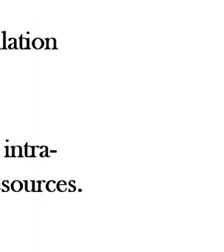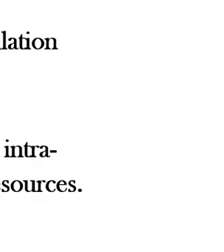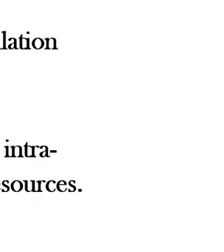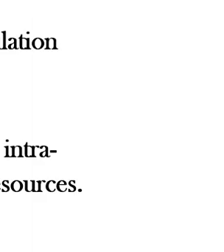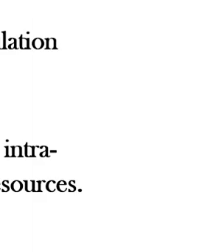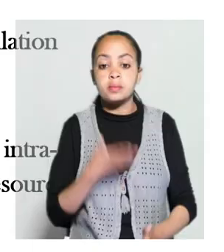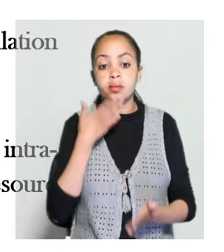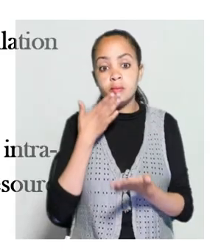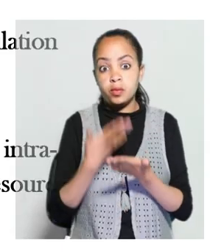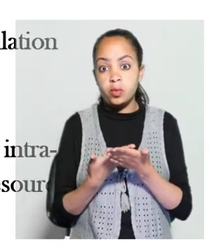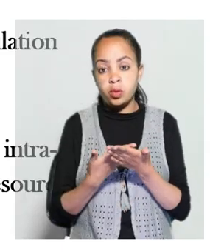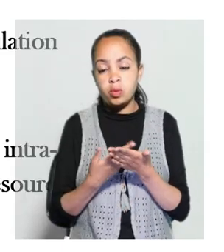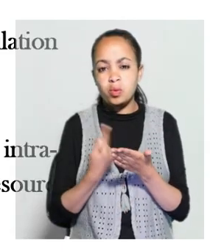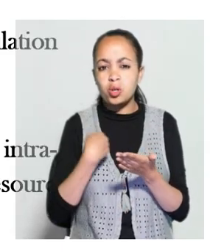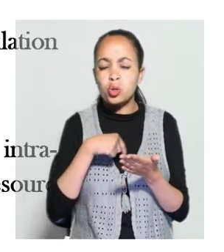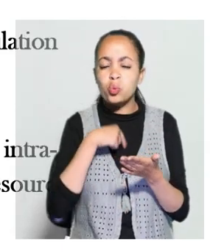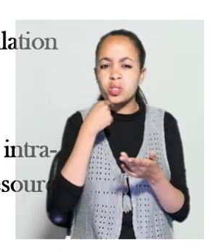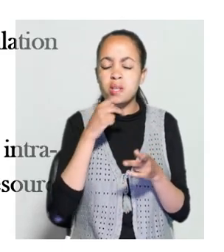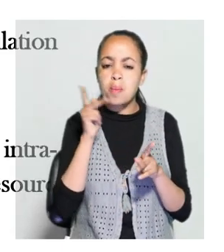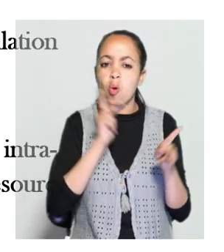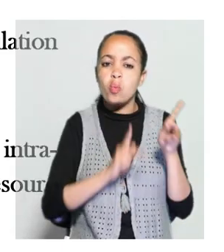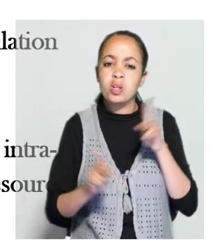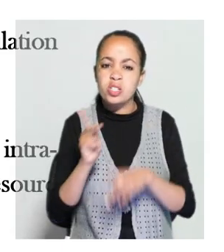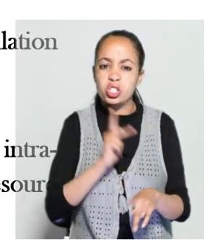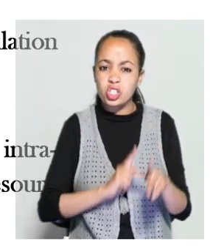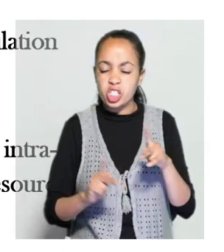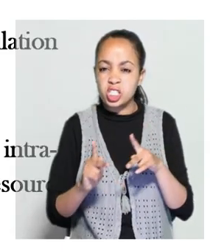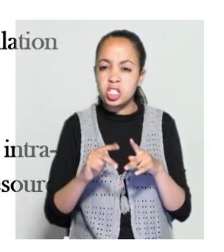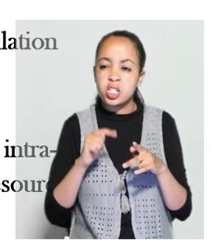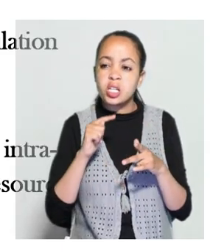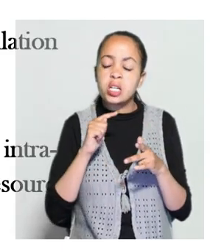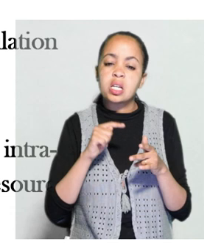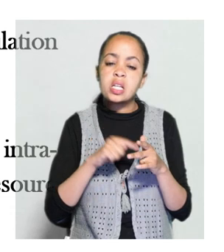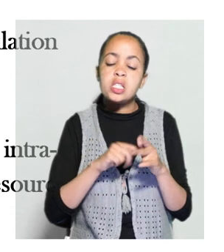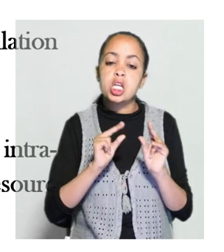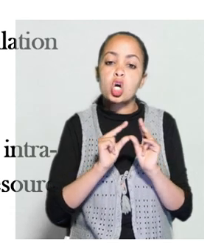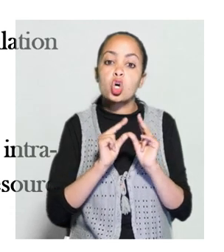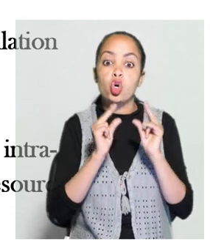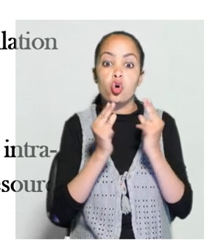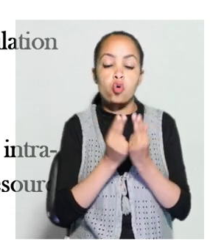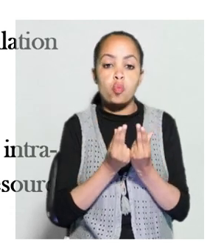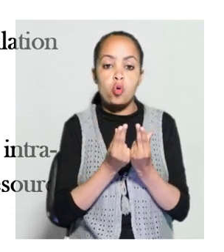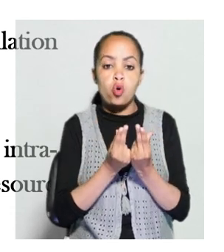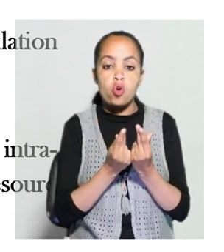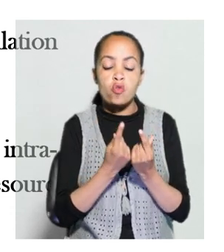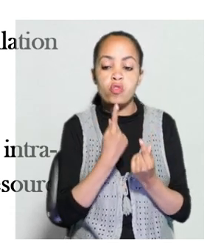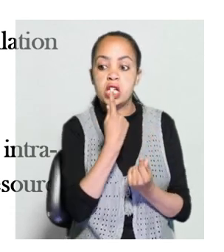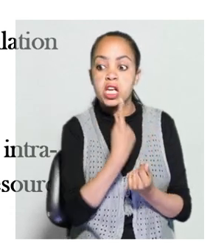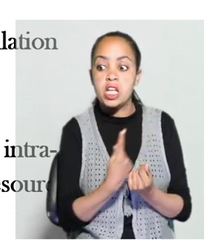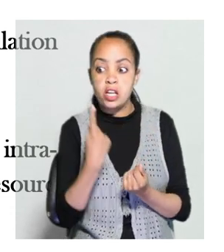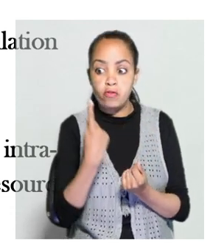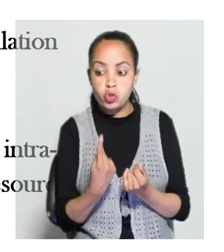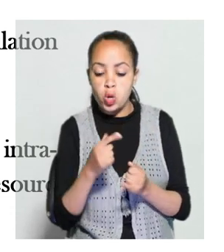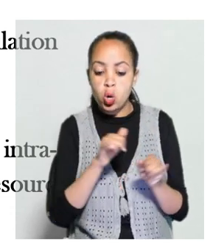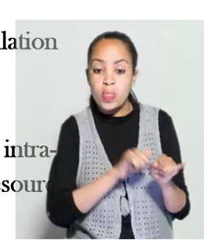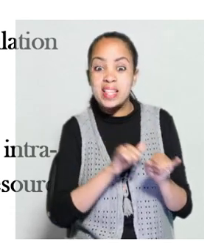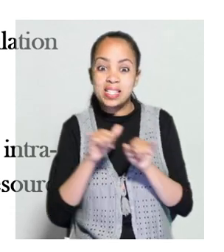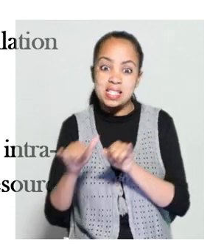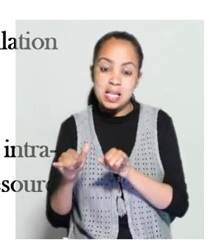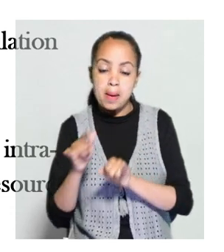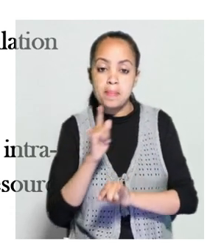Well then, when you say population, it is a group of individuals of the same